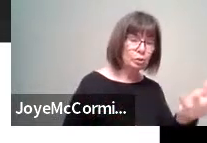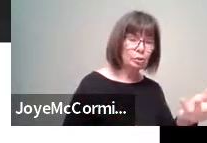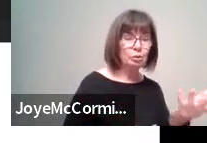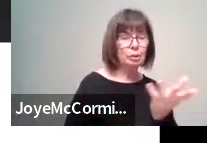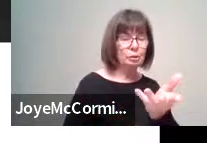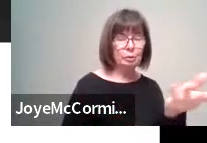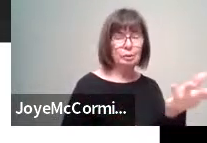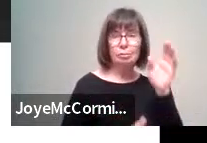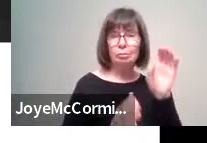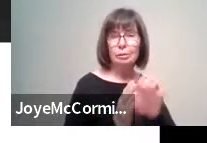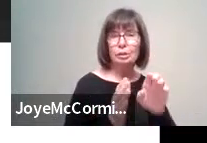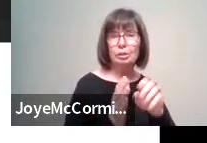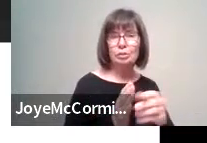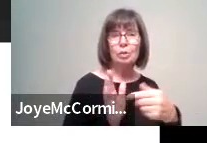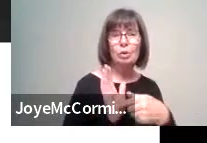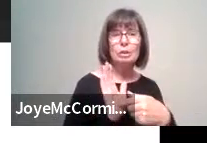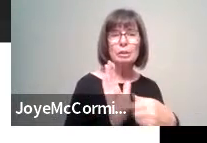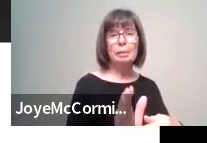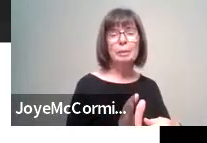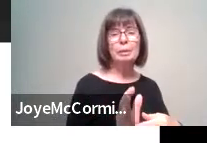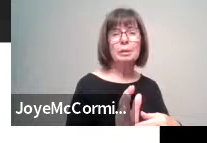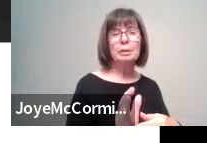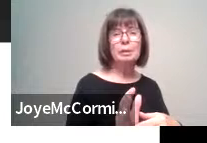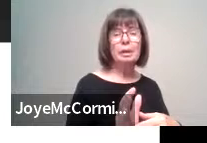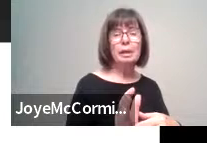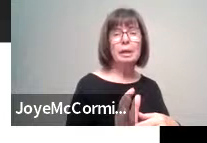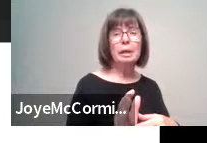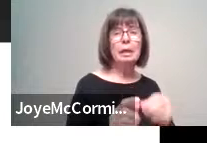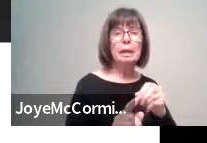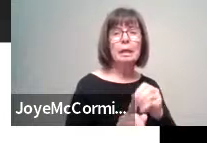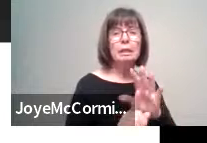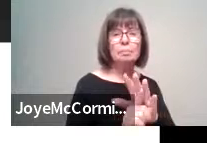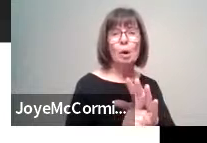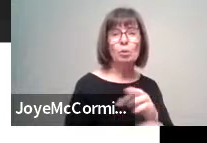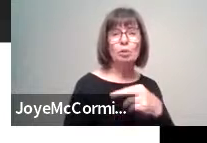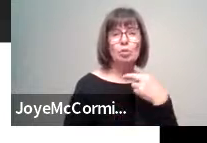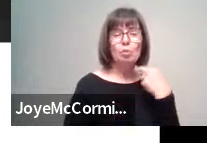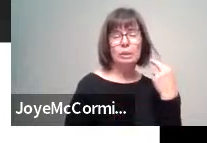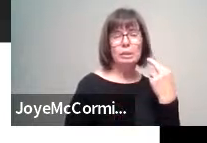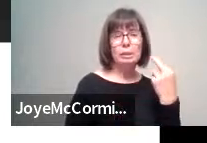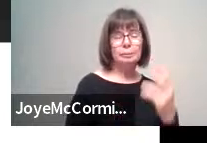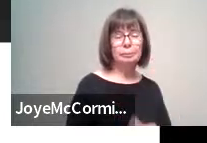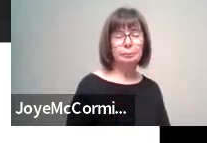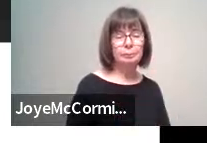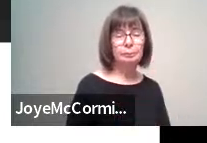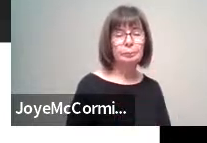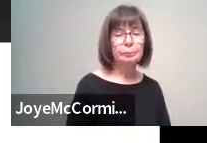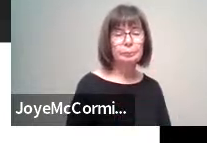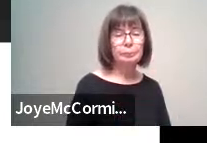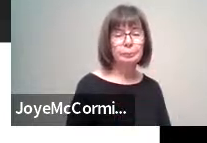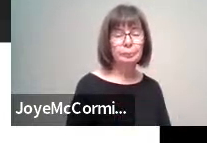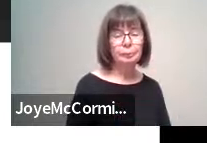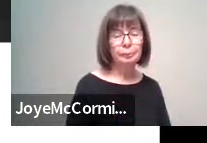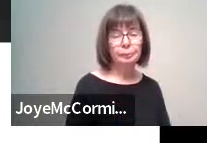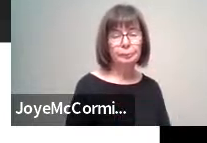demonstrating MPOX exposure risks and certain activities. Next slide.